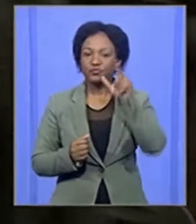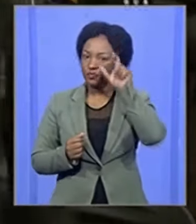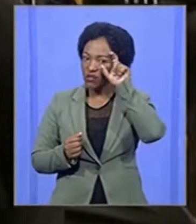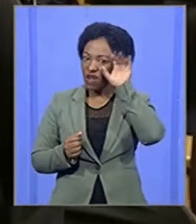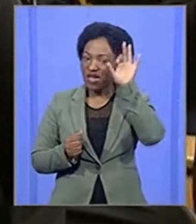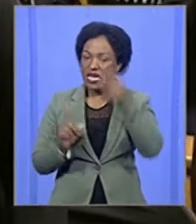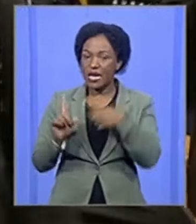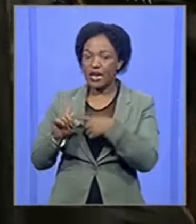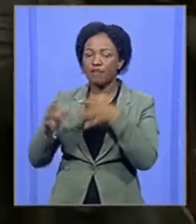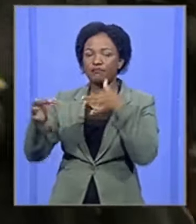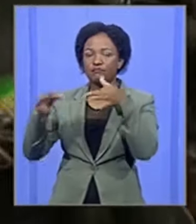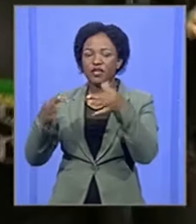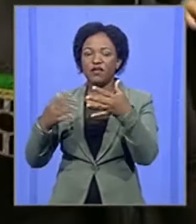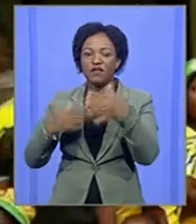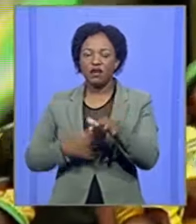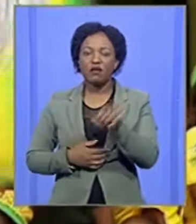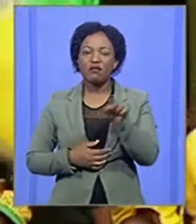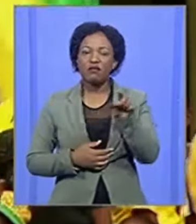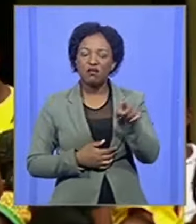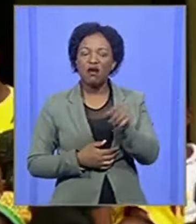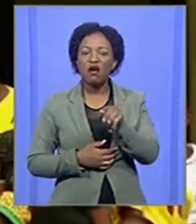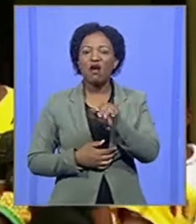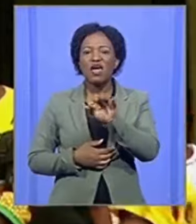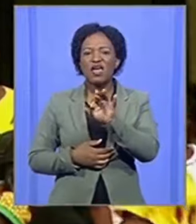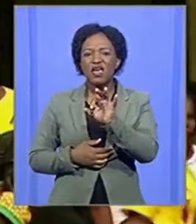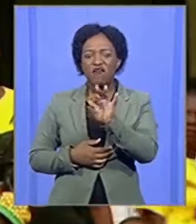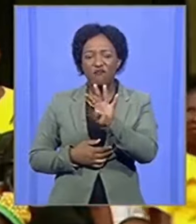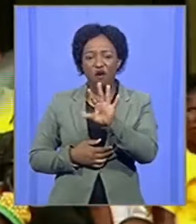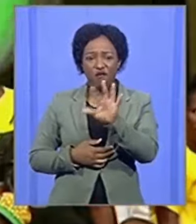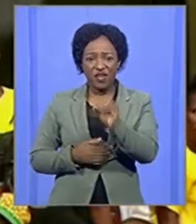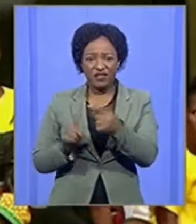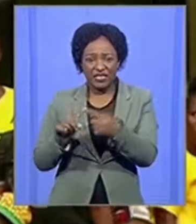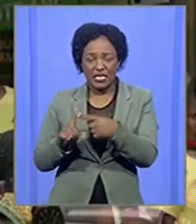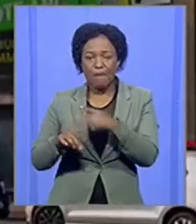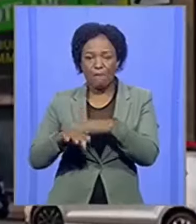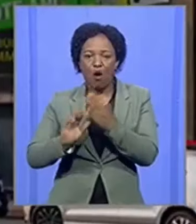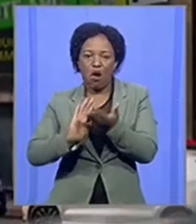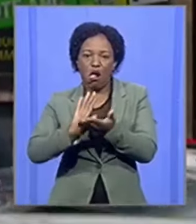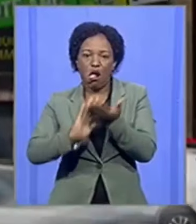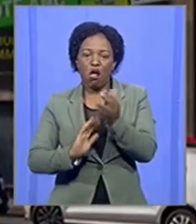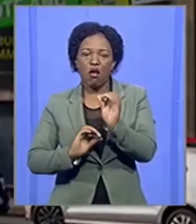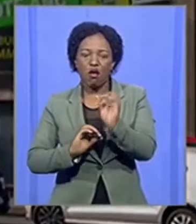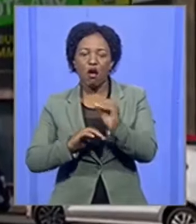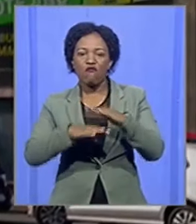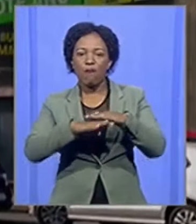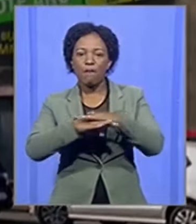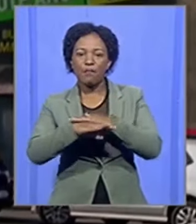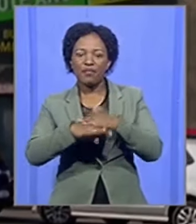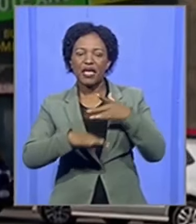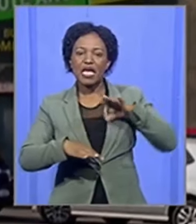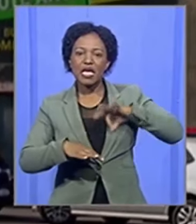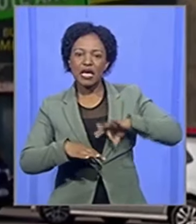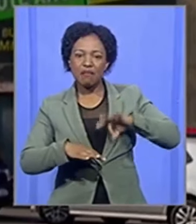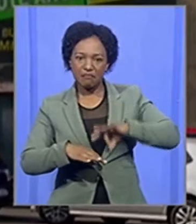gore 350 ranta ya kimollo ya bohloki e ya go katološwa gore e be karolo ya basic income